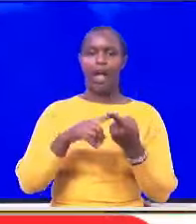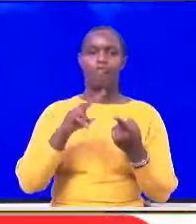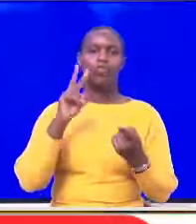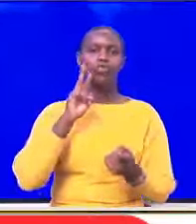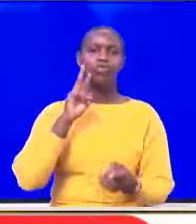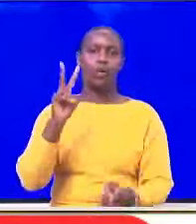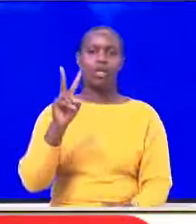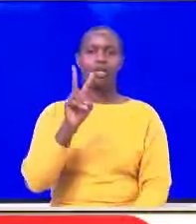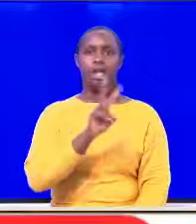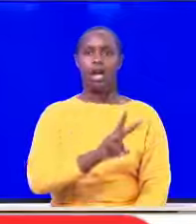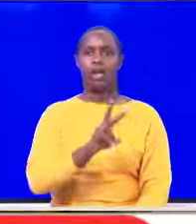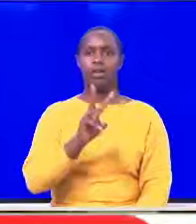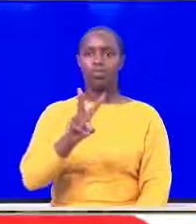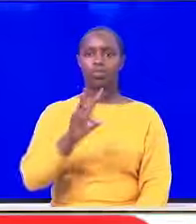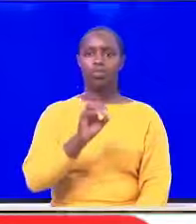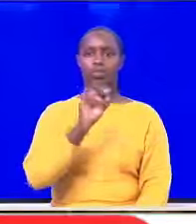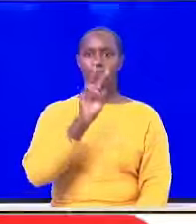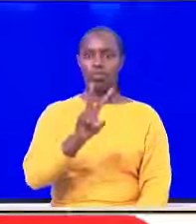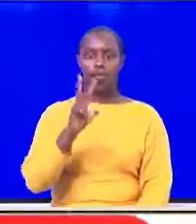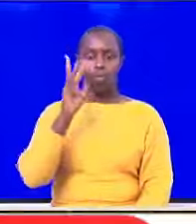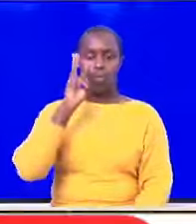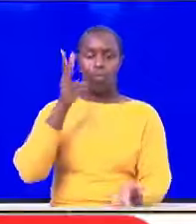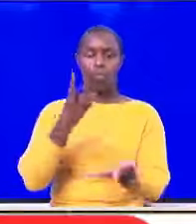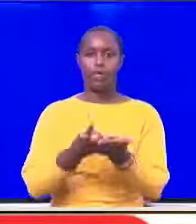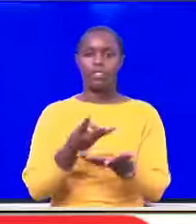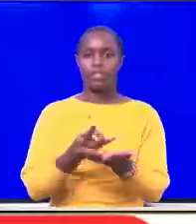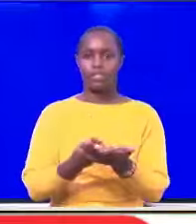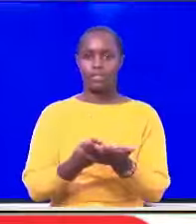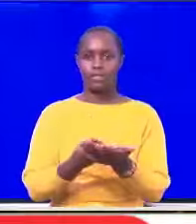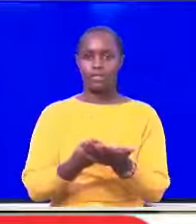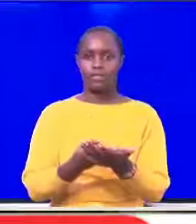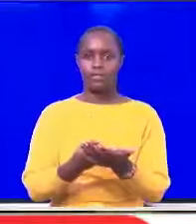So that is the only witness present today. Chichi, Josephine, TV 4.